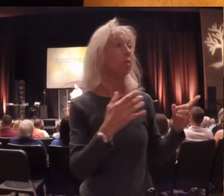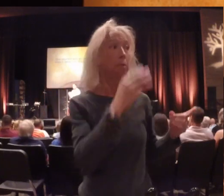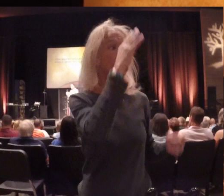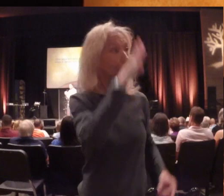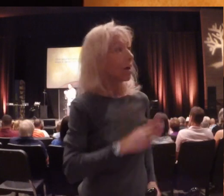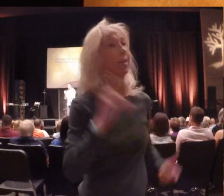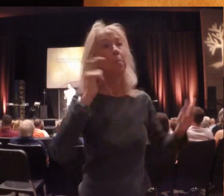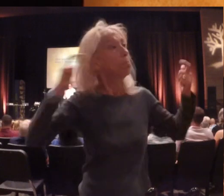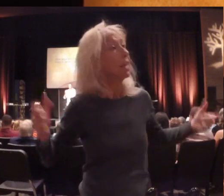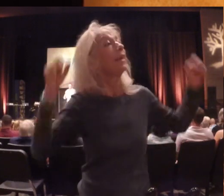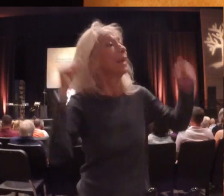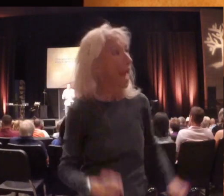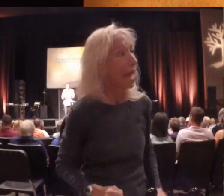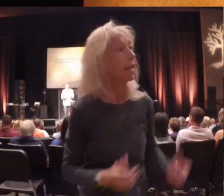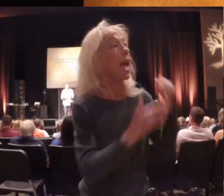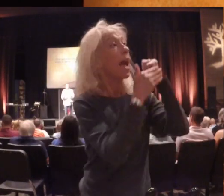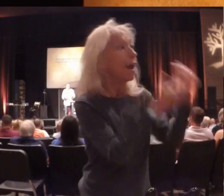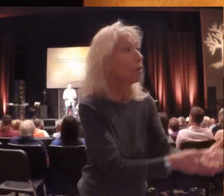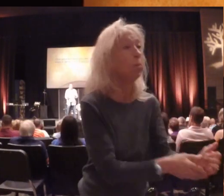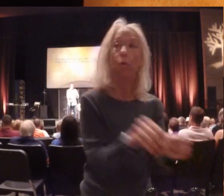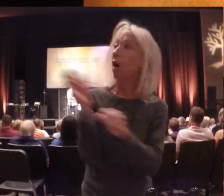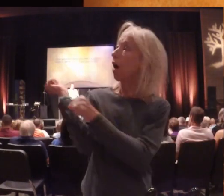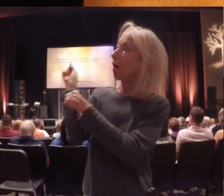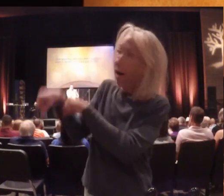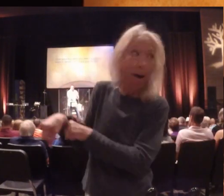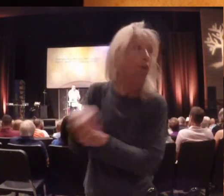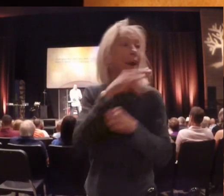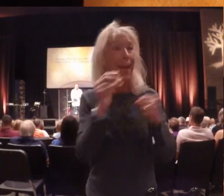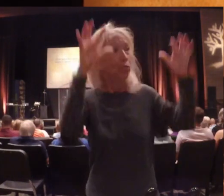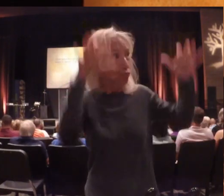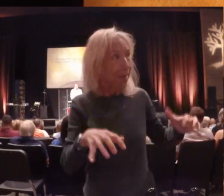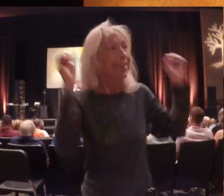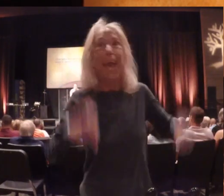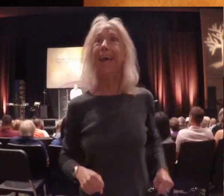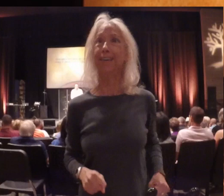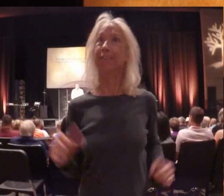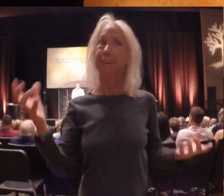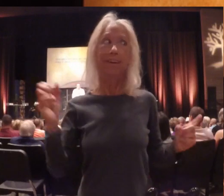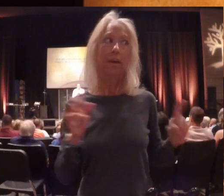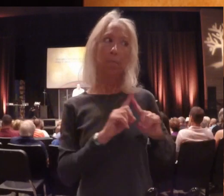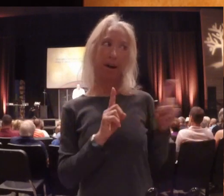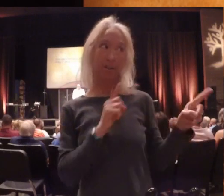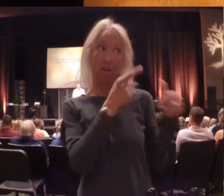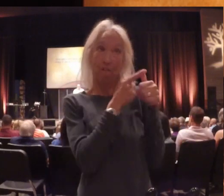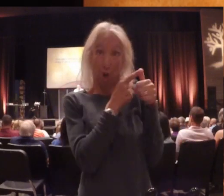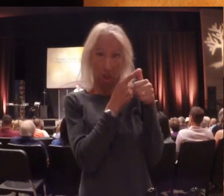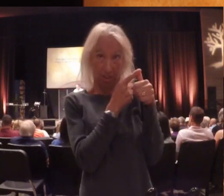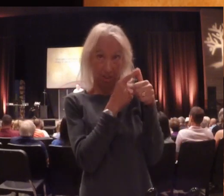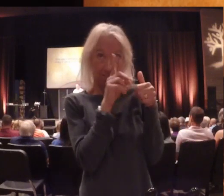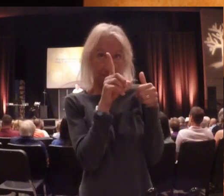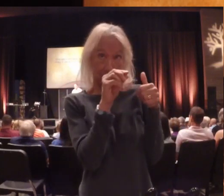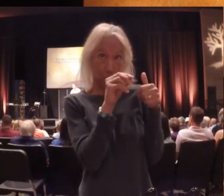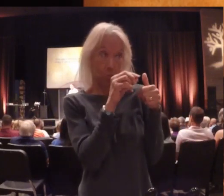big. You want God to bring the rain? What he's saying is you need to do something first. You need to dig some ditches. And trust